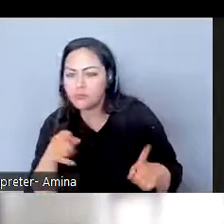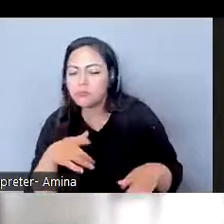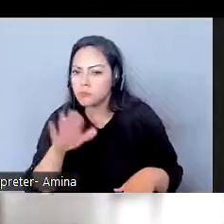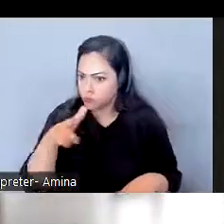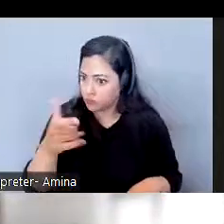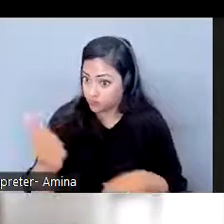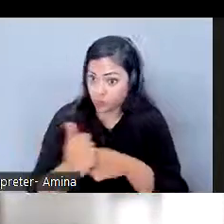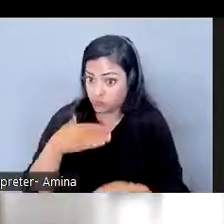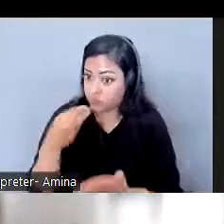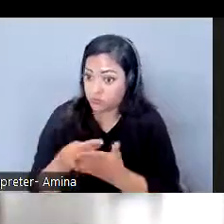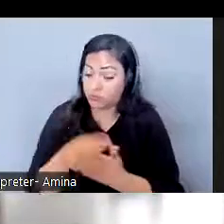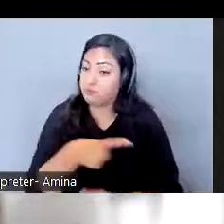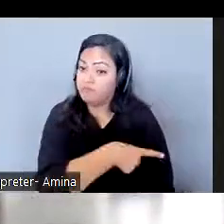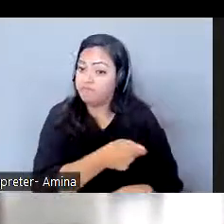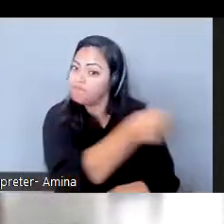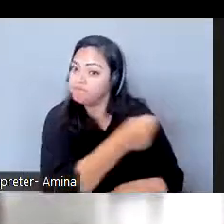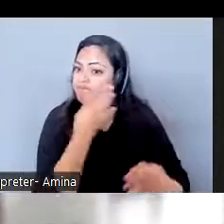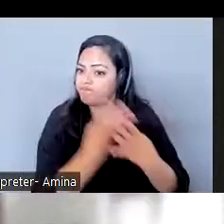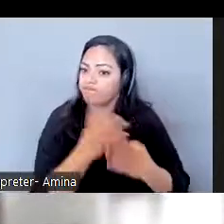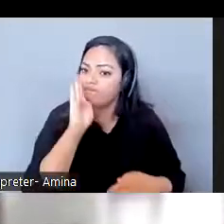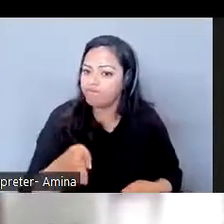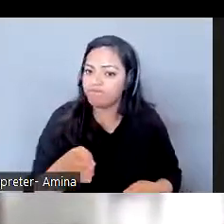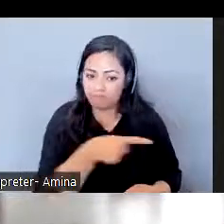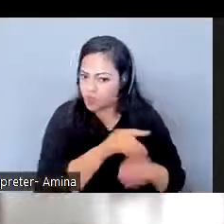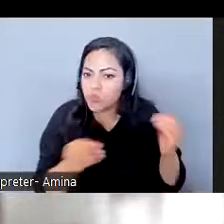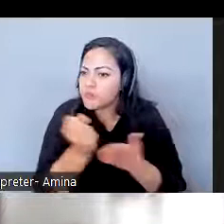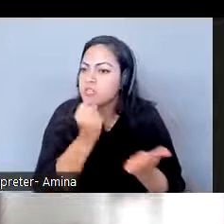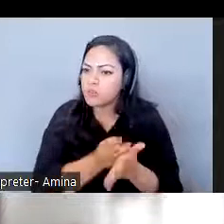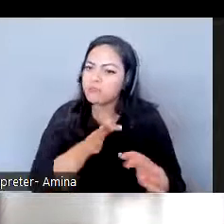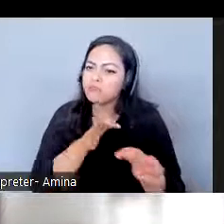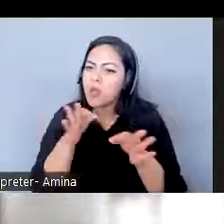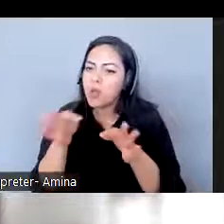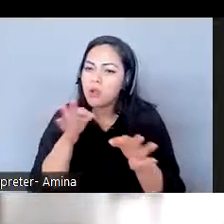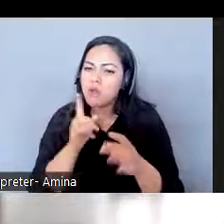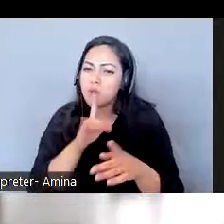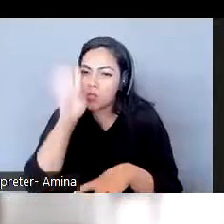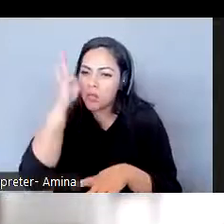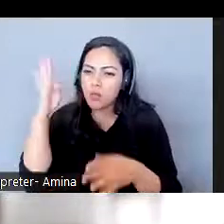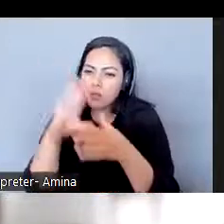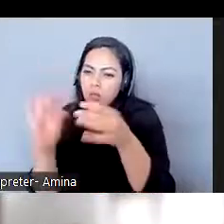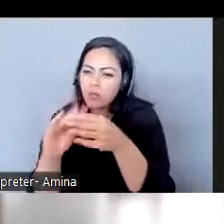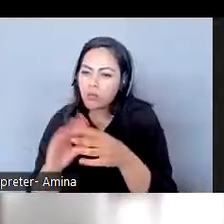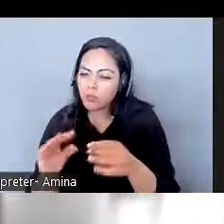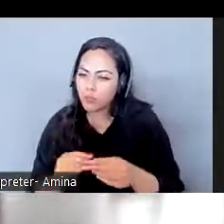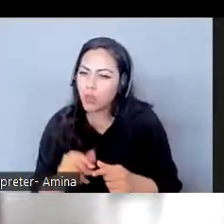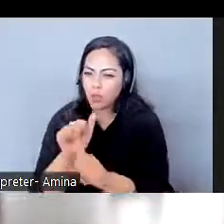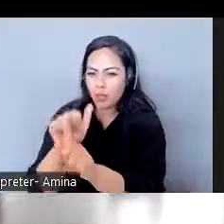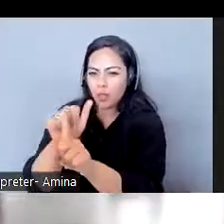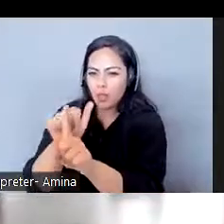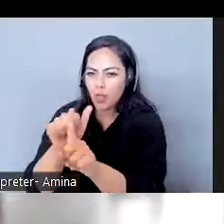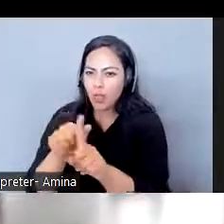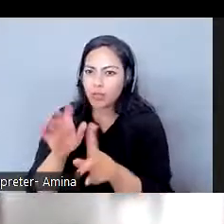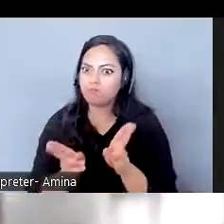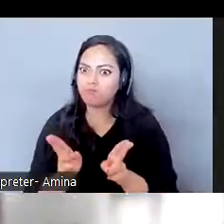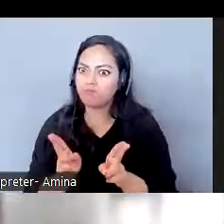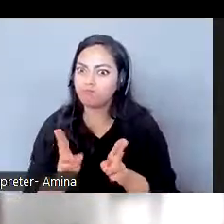loved one's going to jail because they don't have a passport, therefore they're illegally here, etc. And the fraud goes